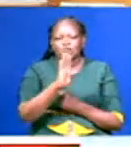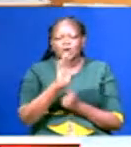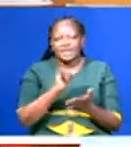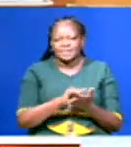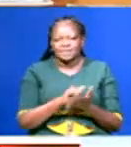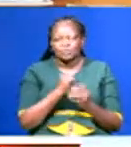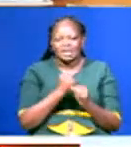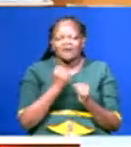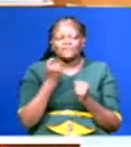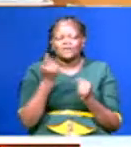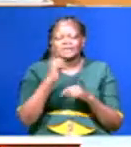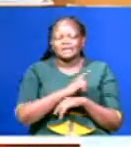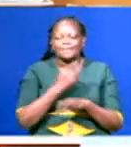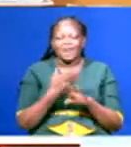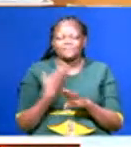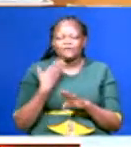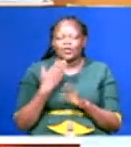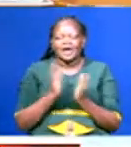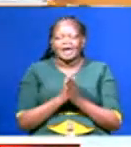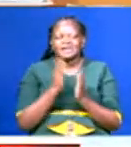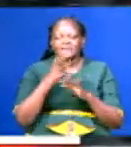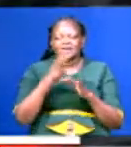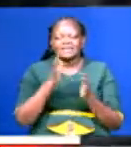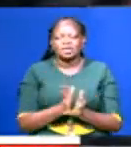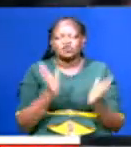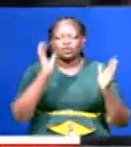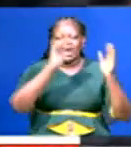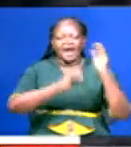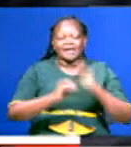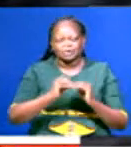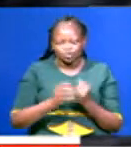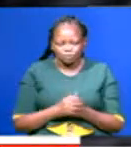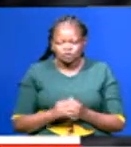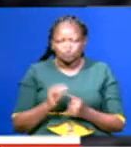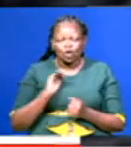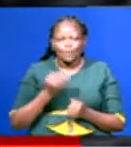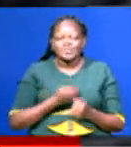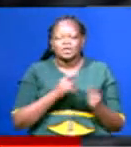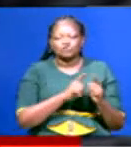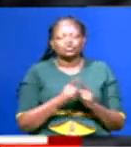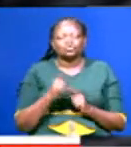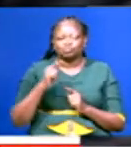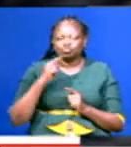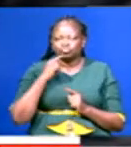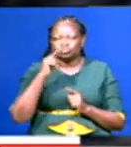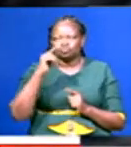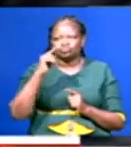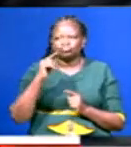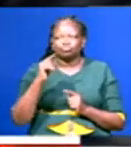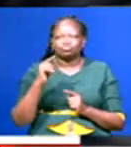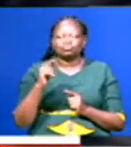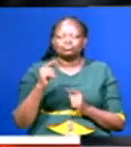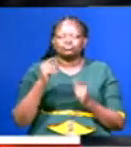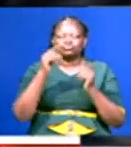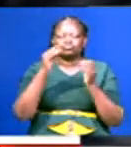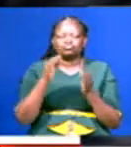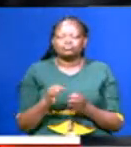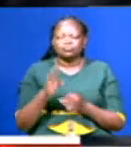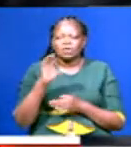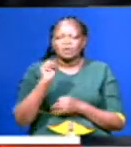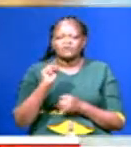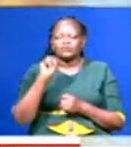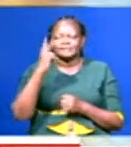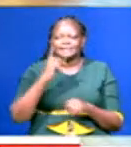few days before and after the general elections. The committee has also summoned Treasury Cabinet Secretary Njuguna Ndungu for a second